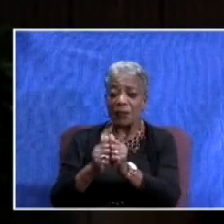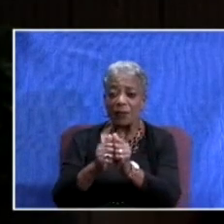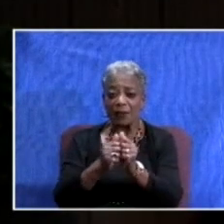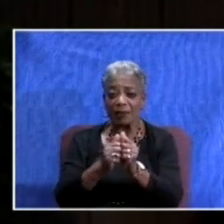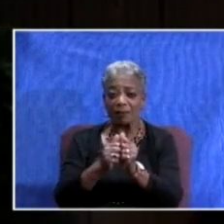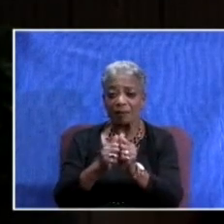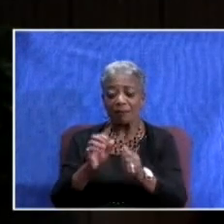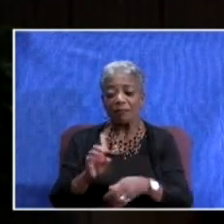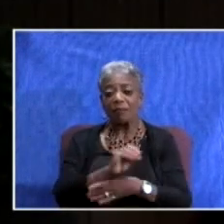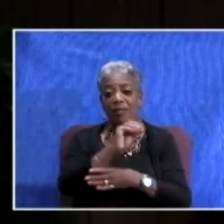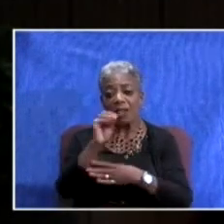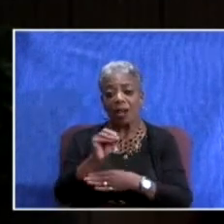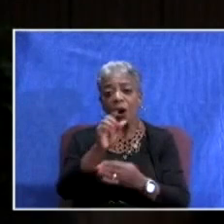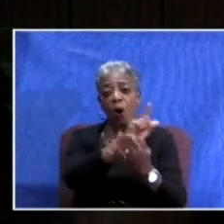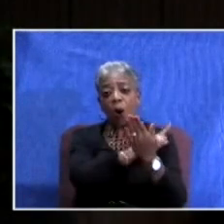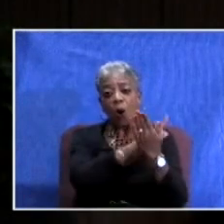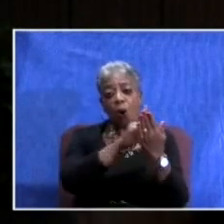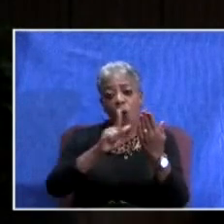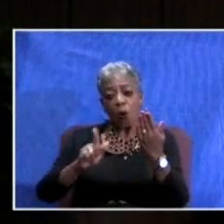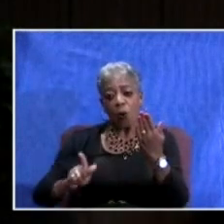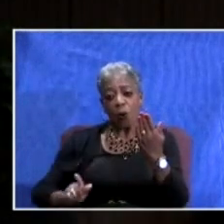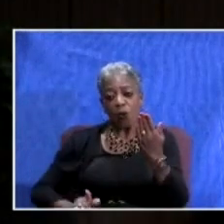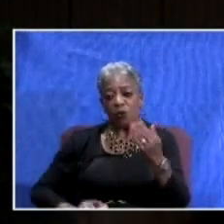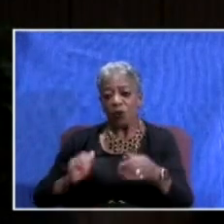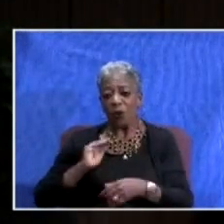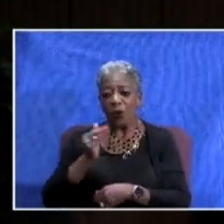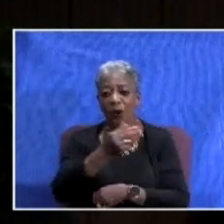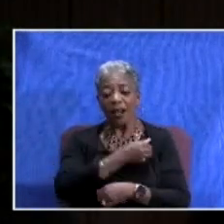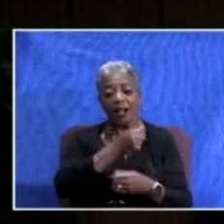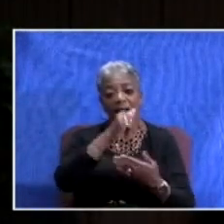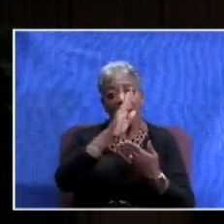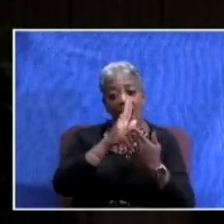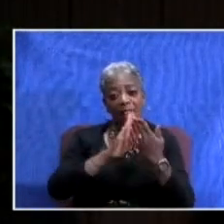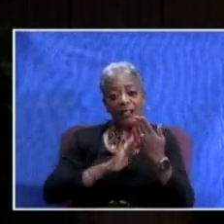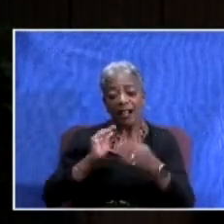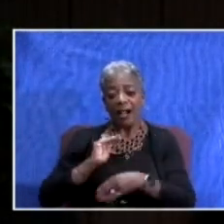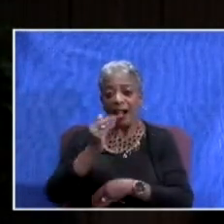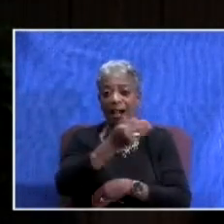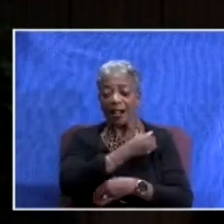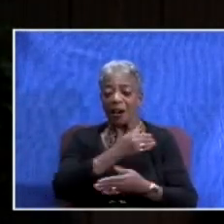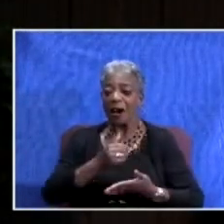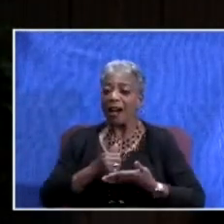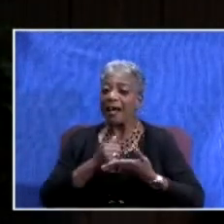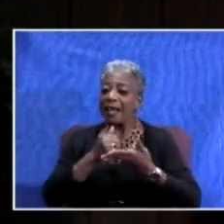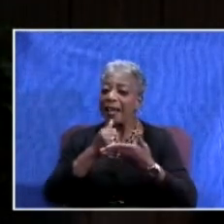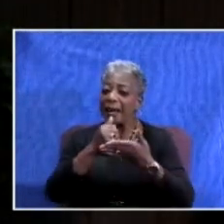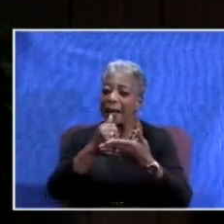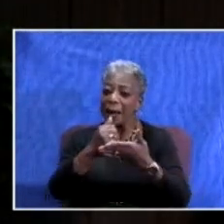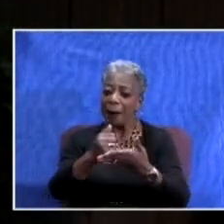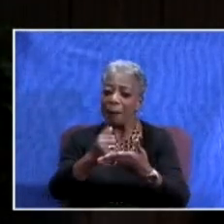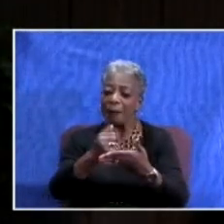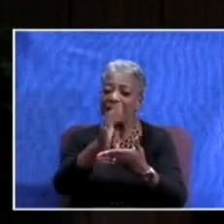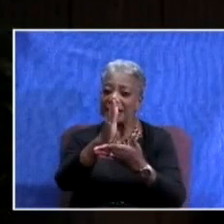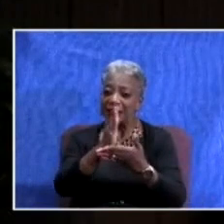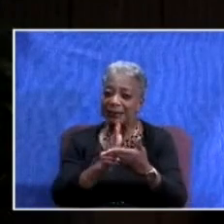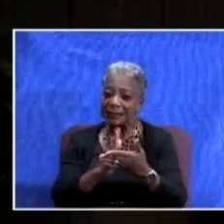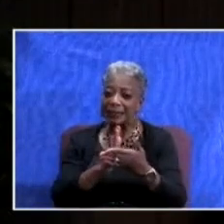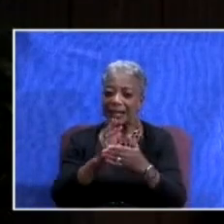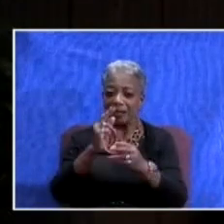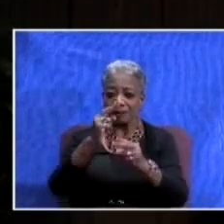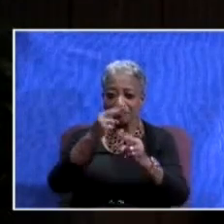Oh Lord, oh God, our help in ages past, our hope for years to come. Some of the names that we have